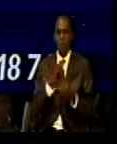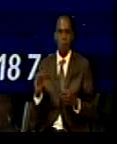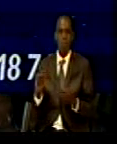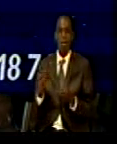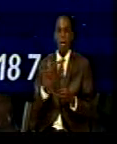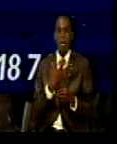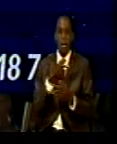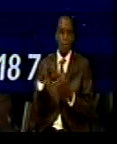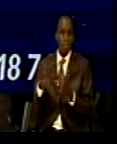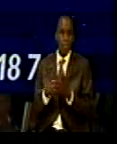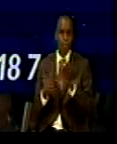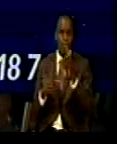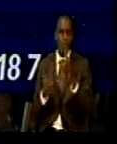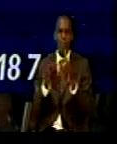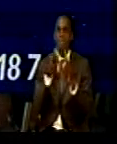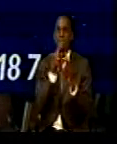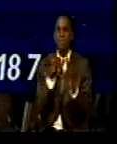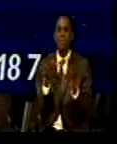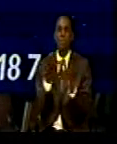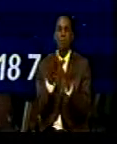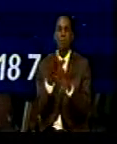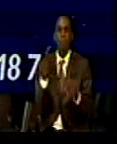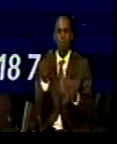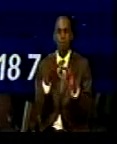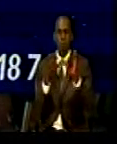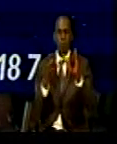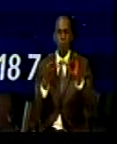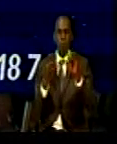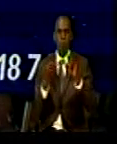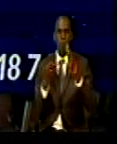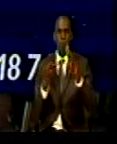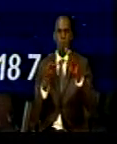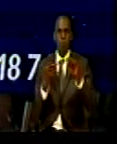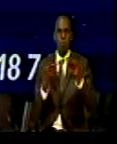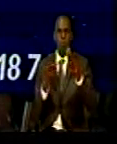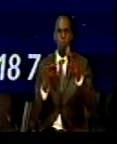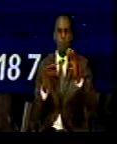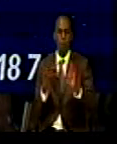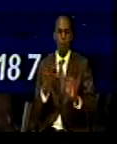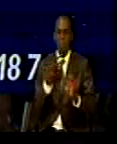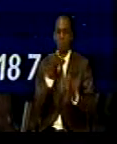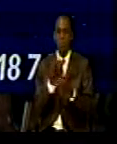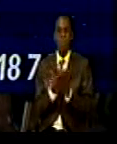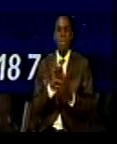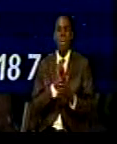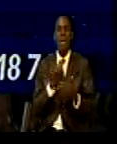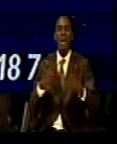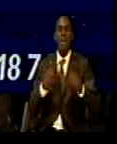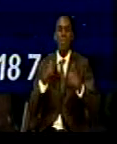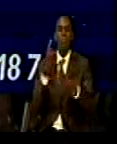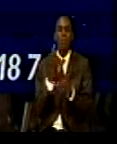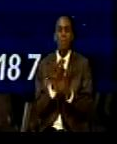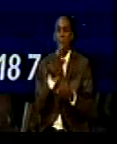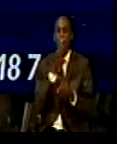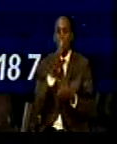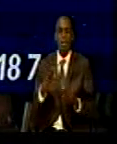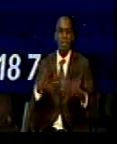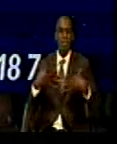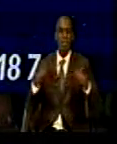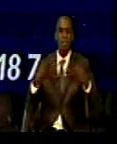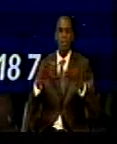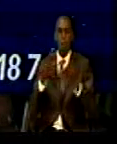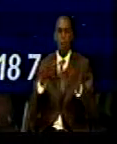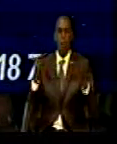coming also from YouTube. This person says, I have just been healed of pains in my head, in my